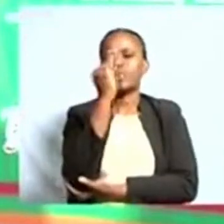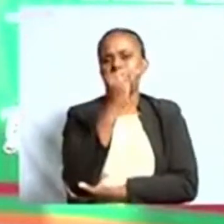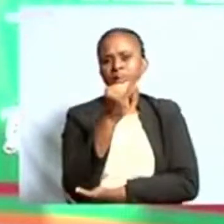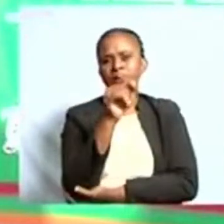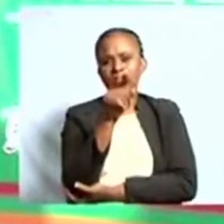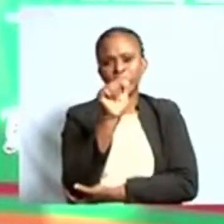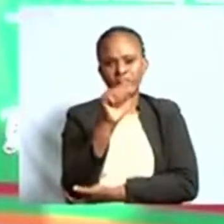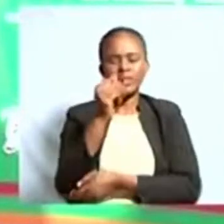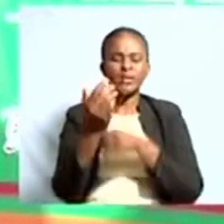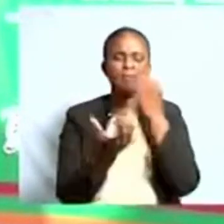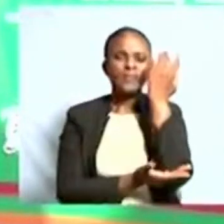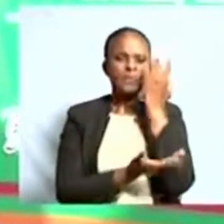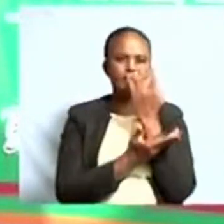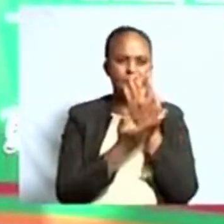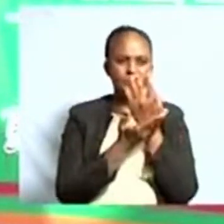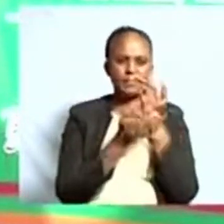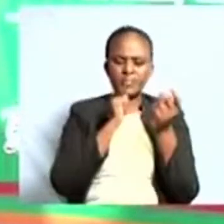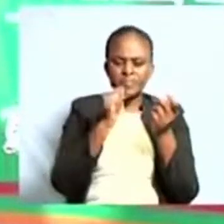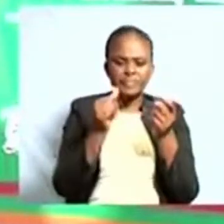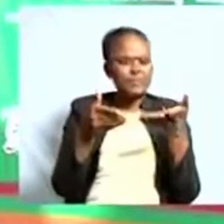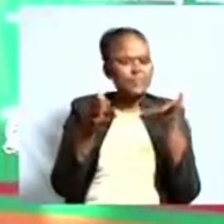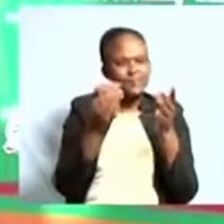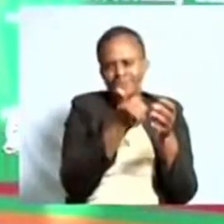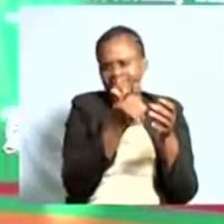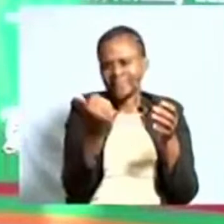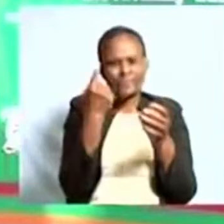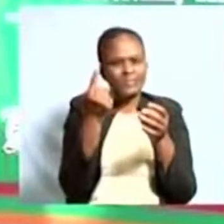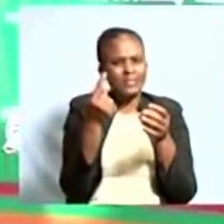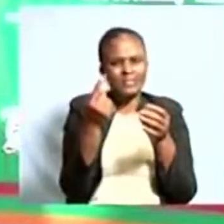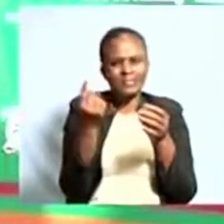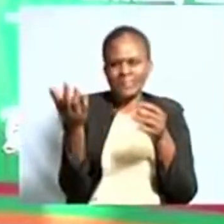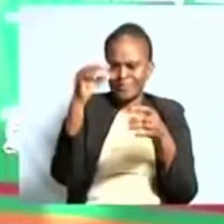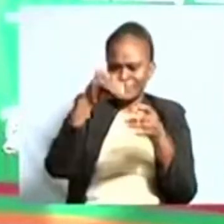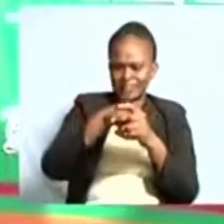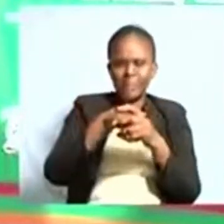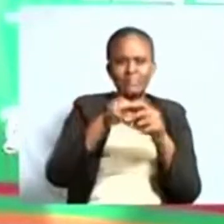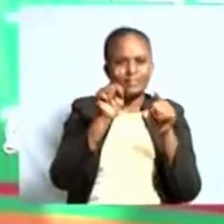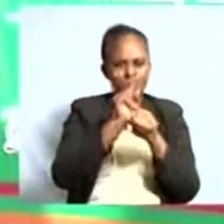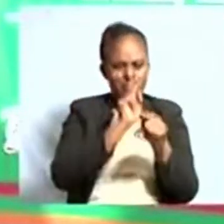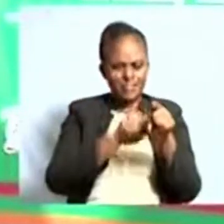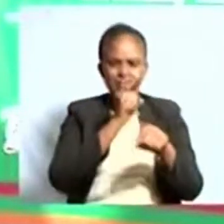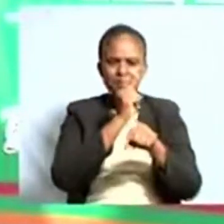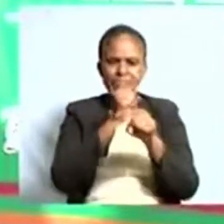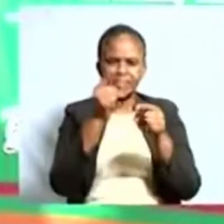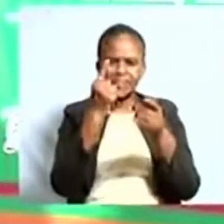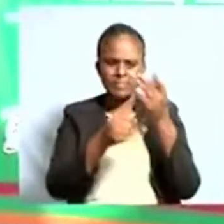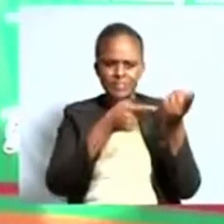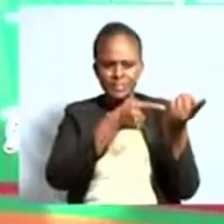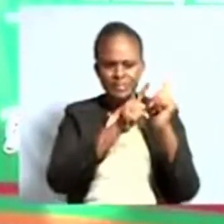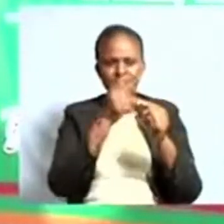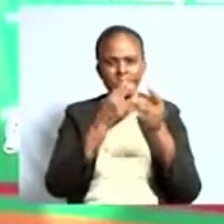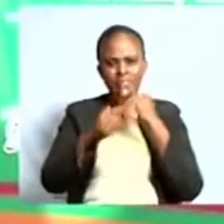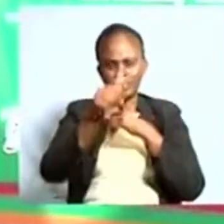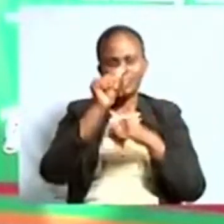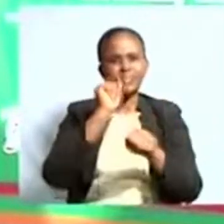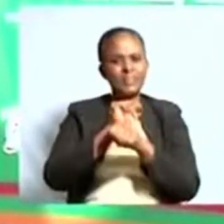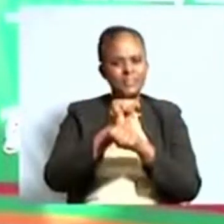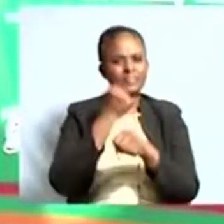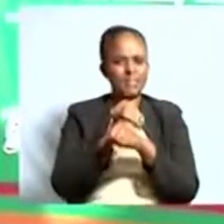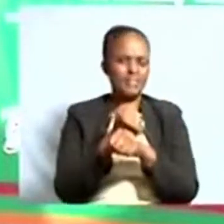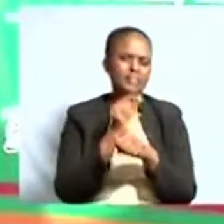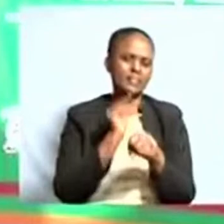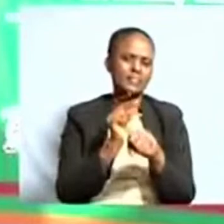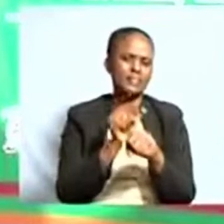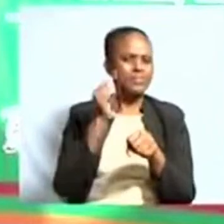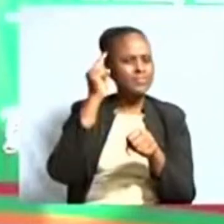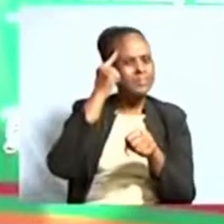on it, not allowing anyone to come on board and just get whatever you've worked hard on to